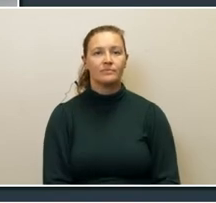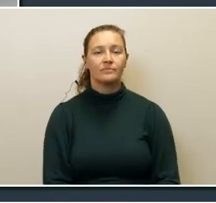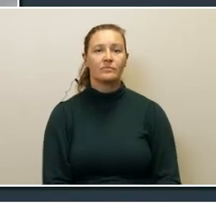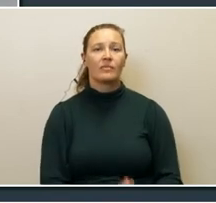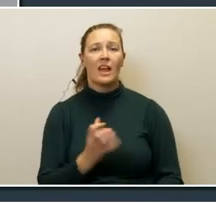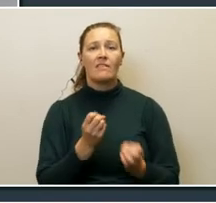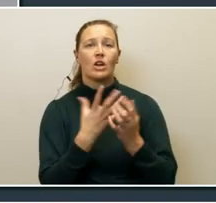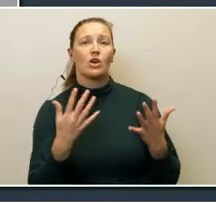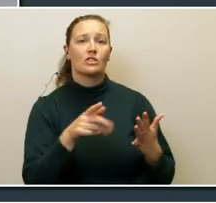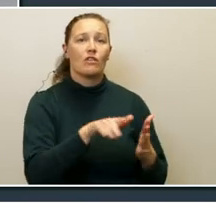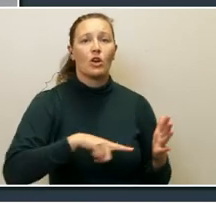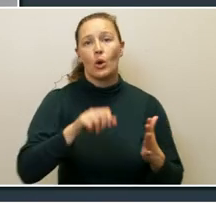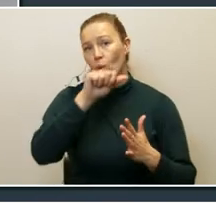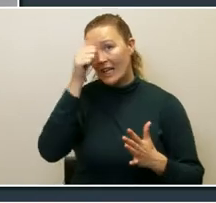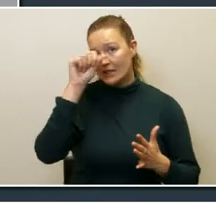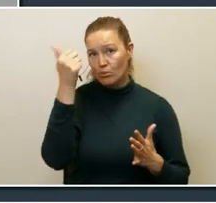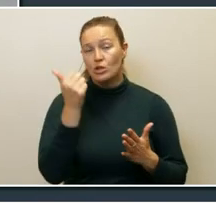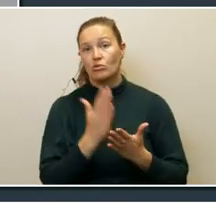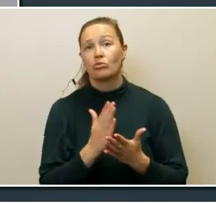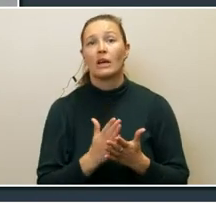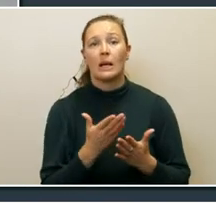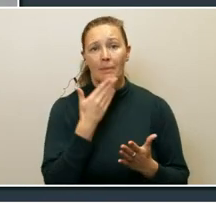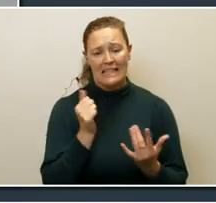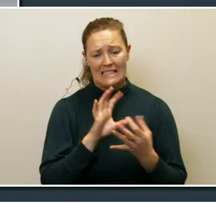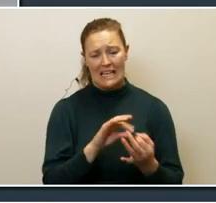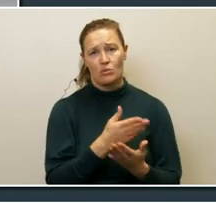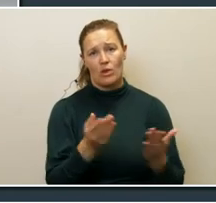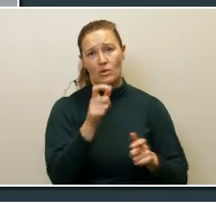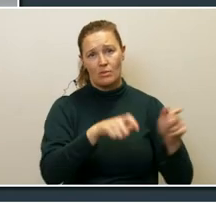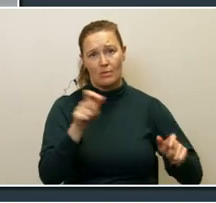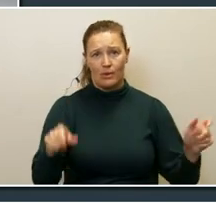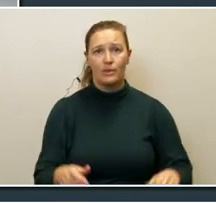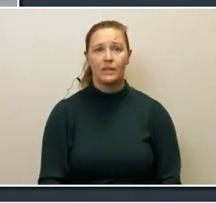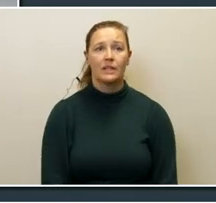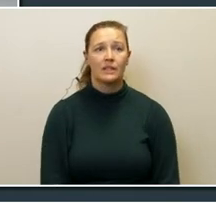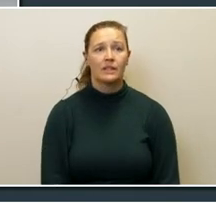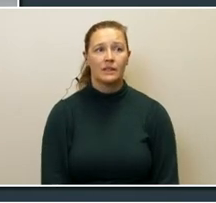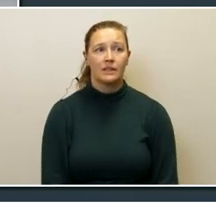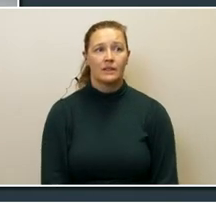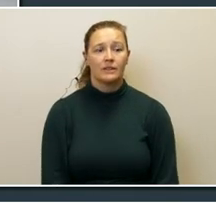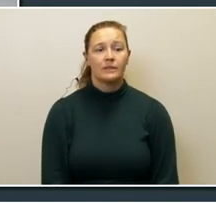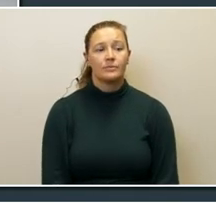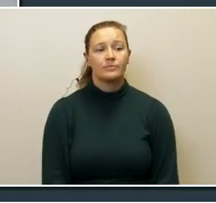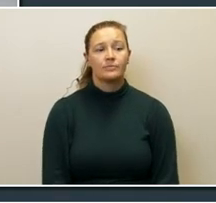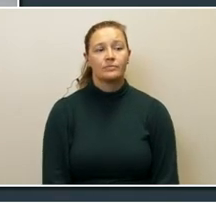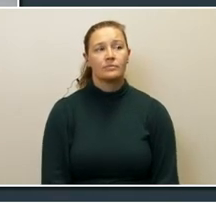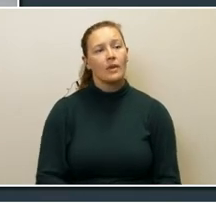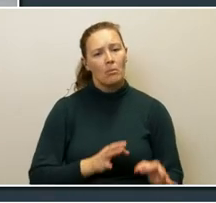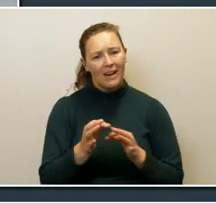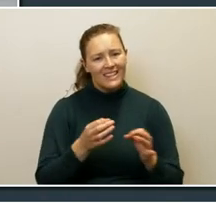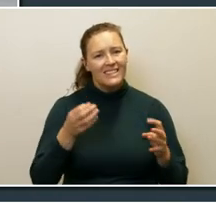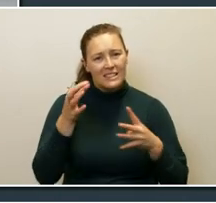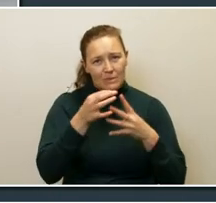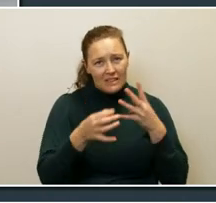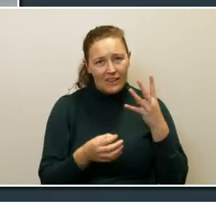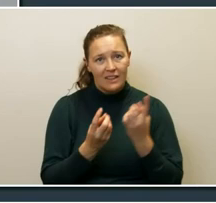have a lot of local expertise, so we really urge you to engage with those people, to plan precisely and to